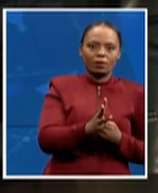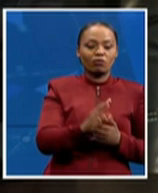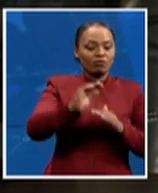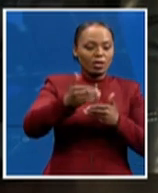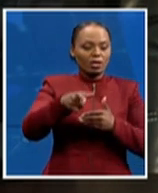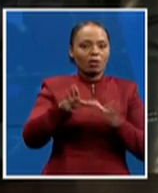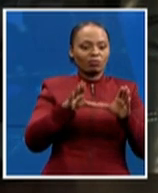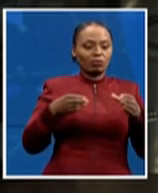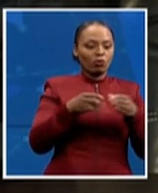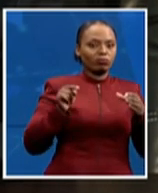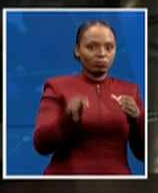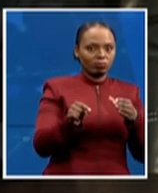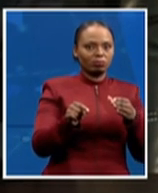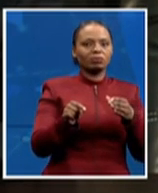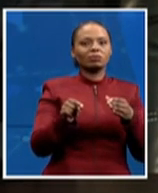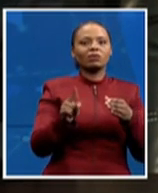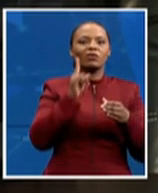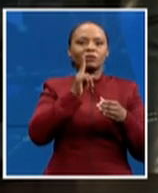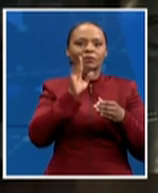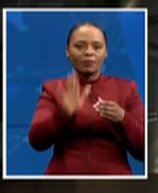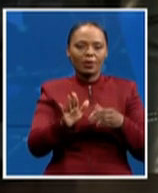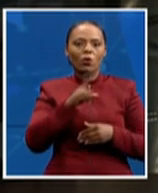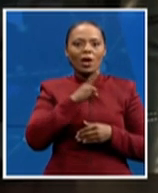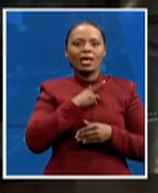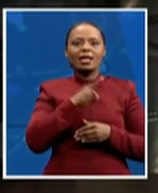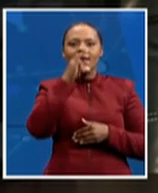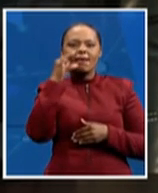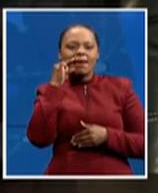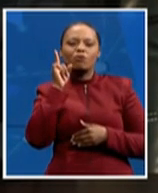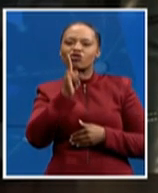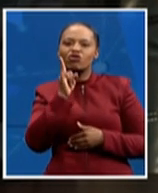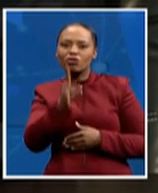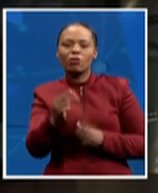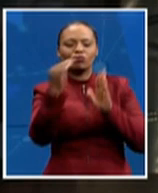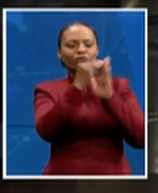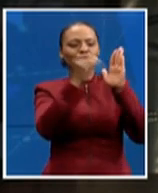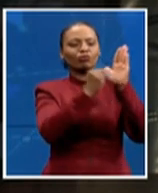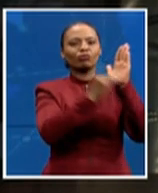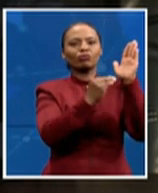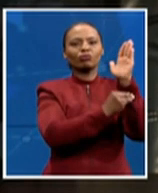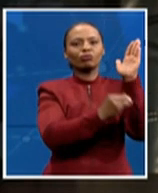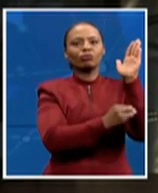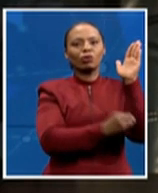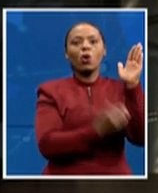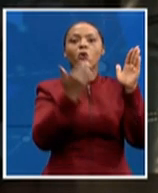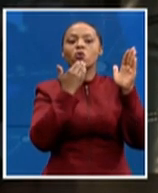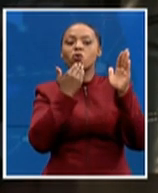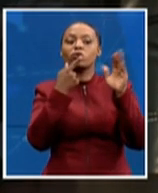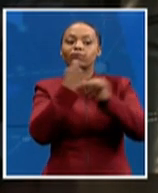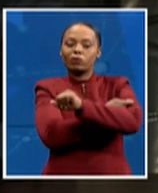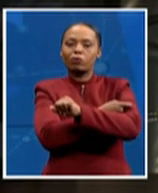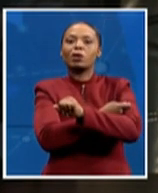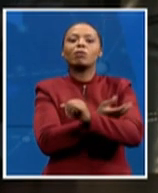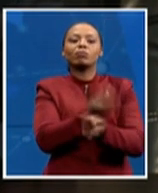these educators which should be vaccinated as the process starts on Thursday.